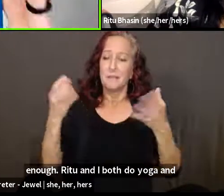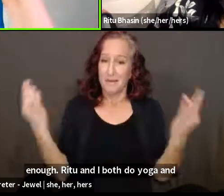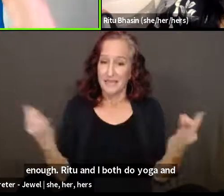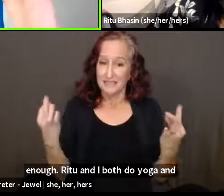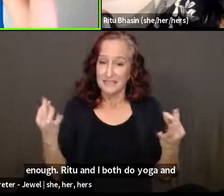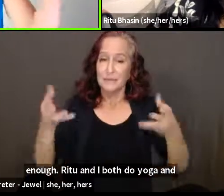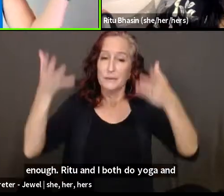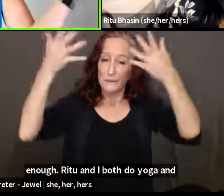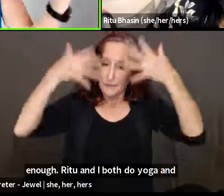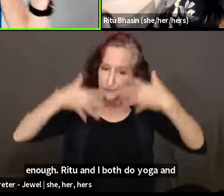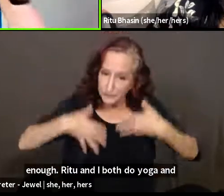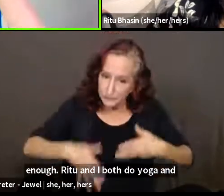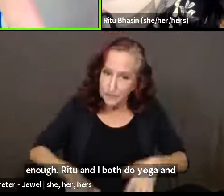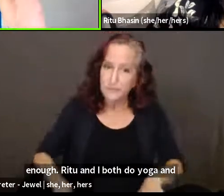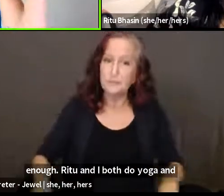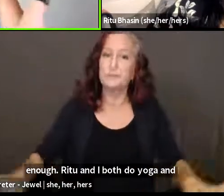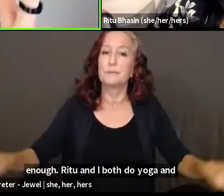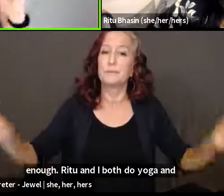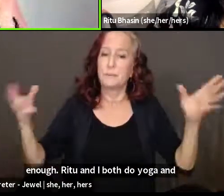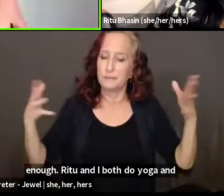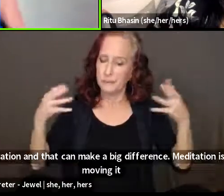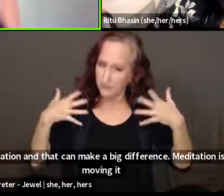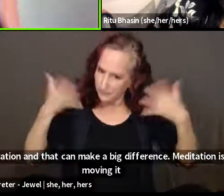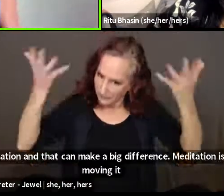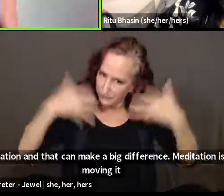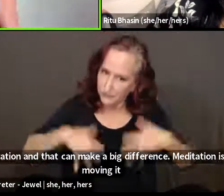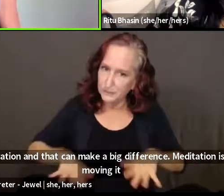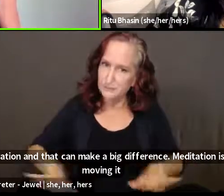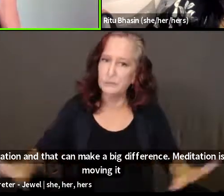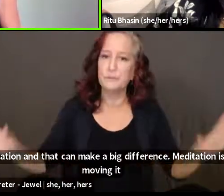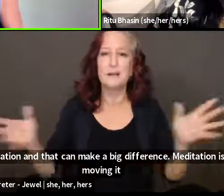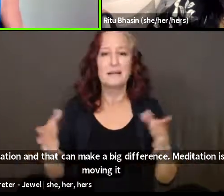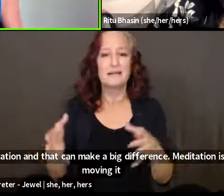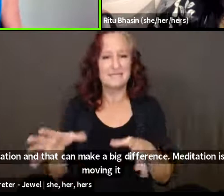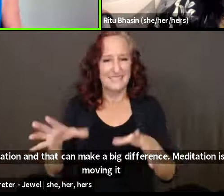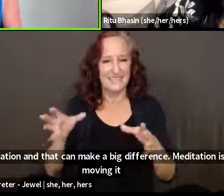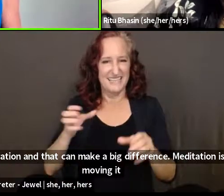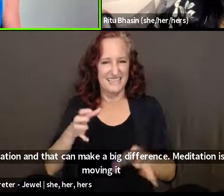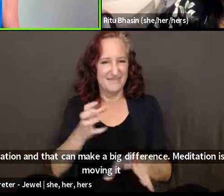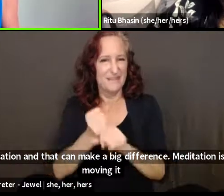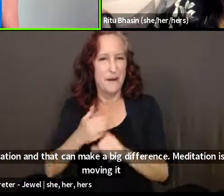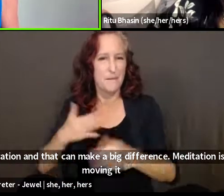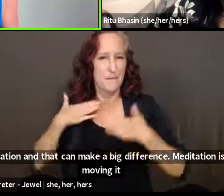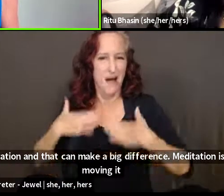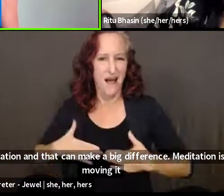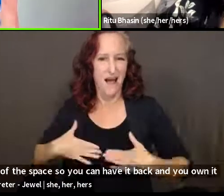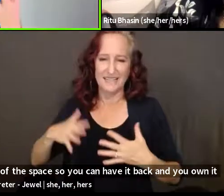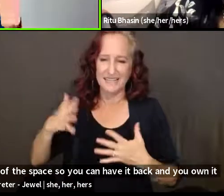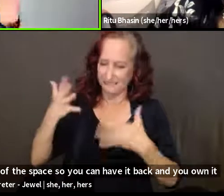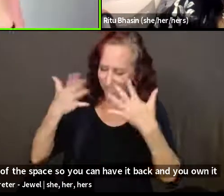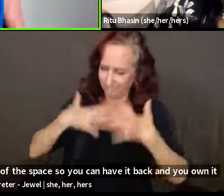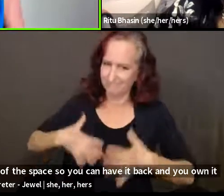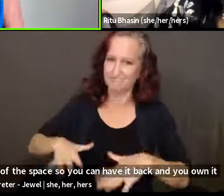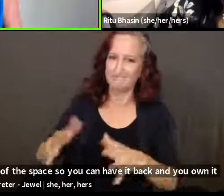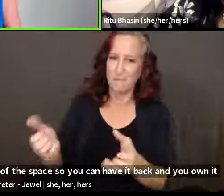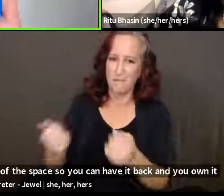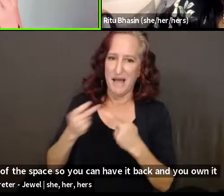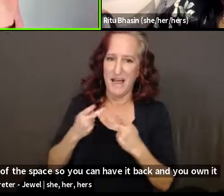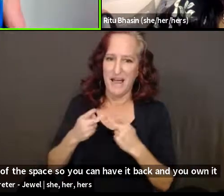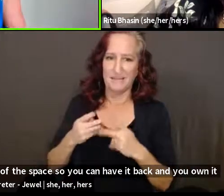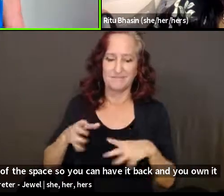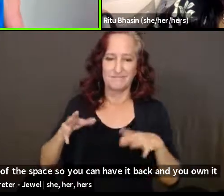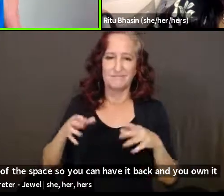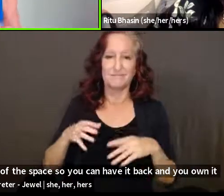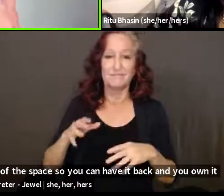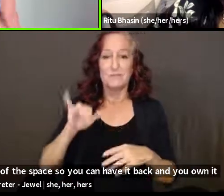out of the space so that you can have it back, that you own it back, right? And then also yoga is moving